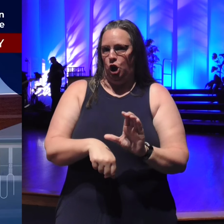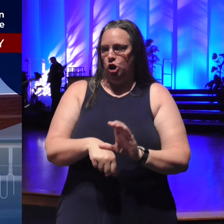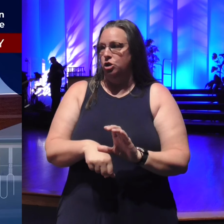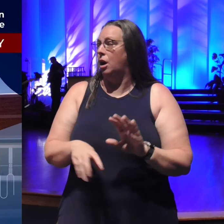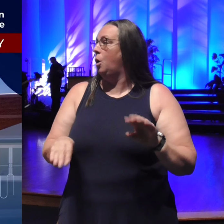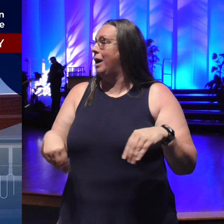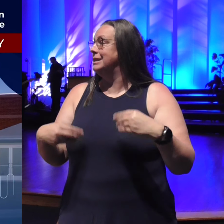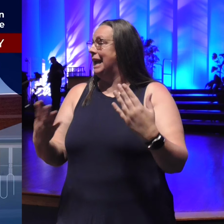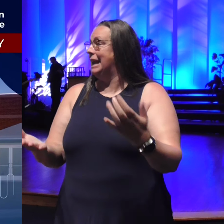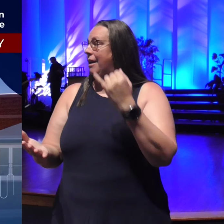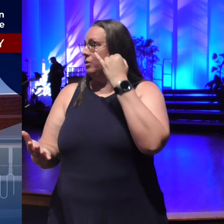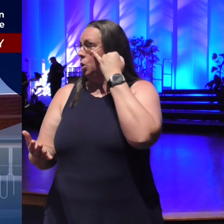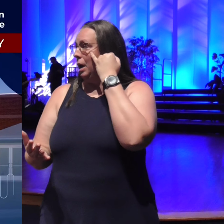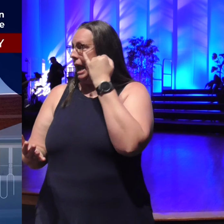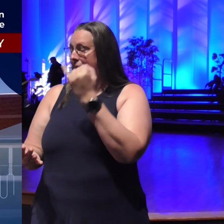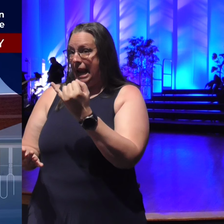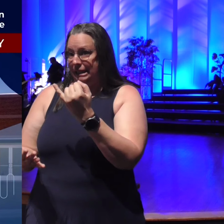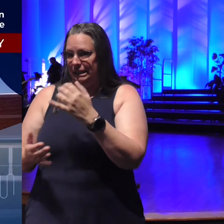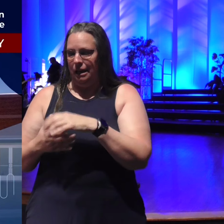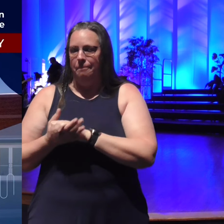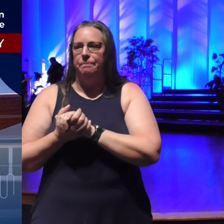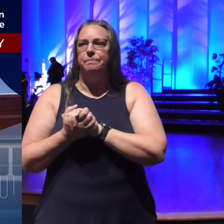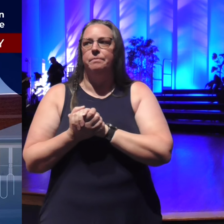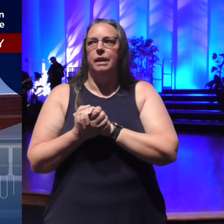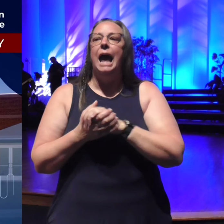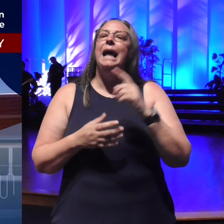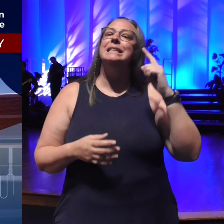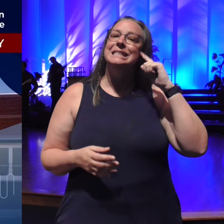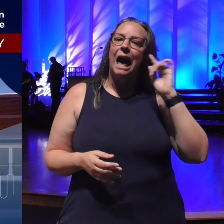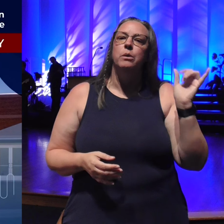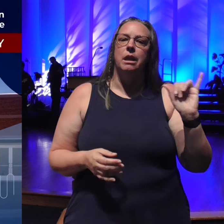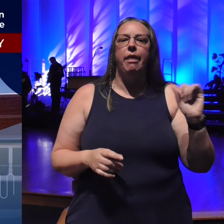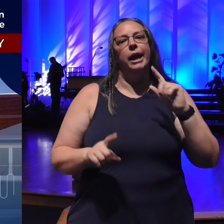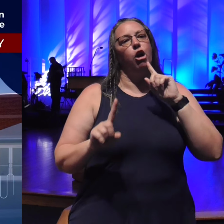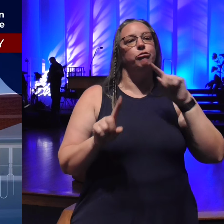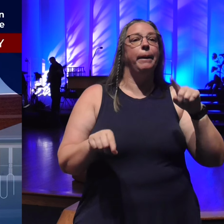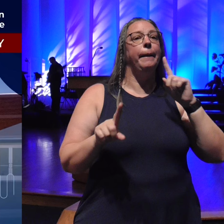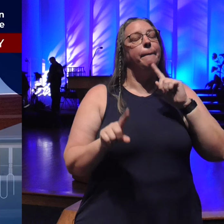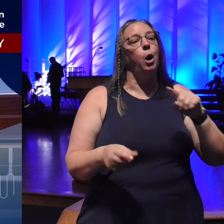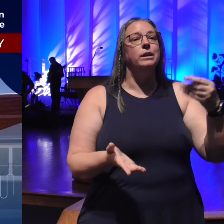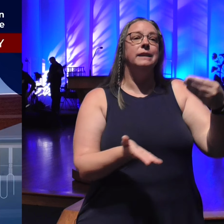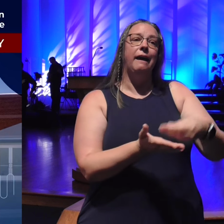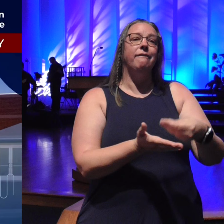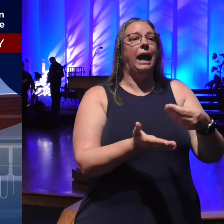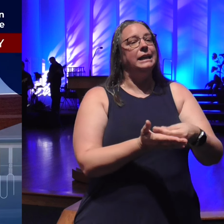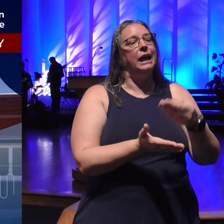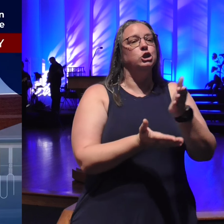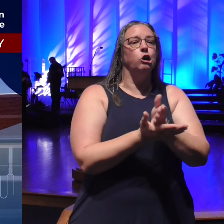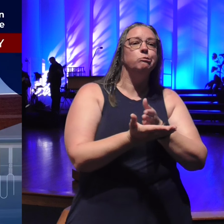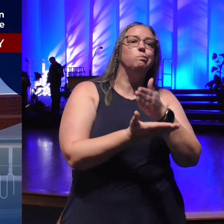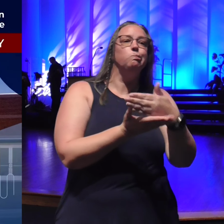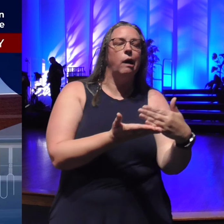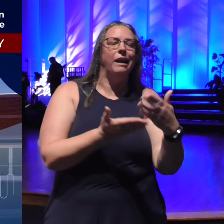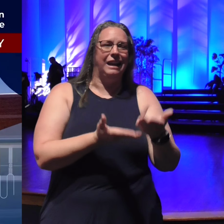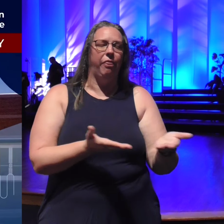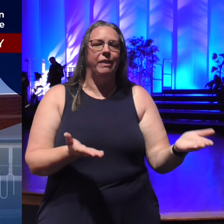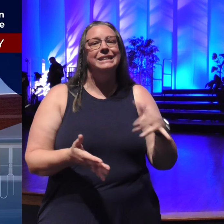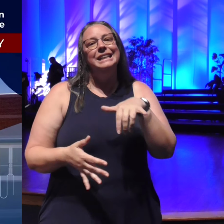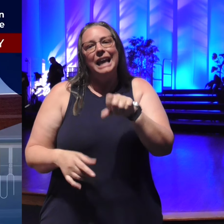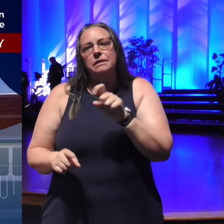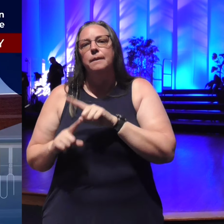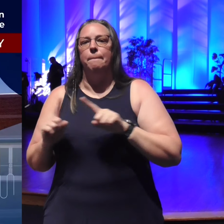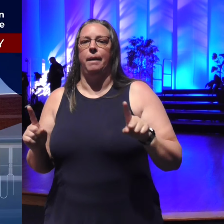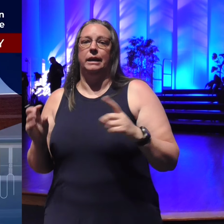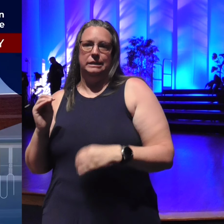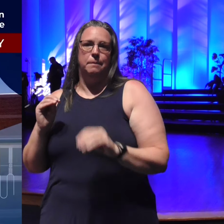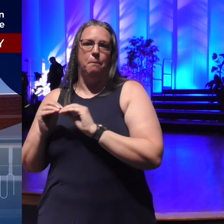an idea here. It does sound a lot like reports and financials and stuff like that, and it is, but it's also more than